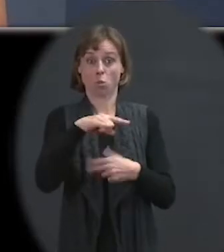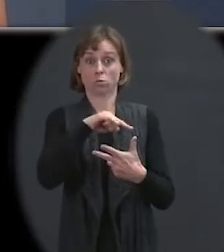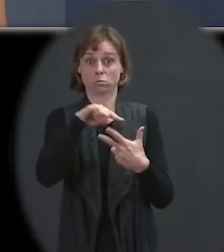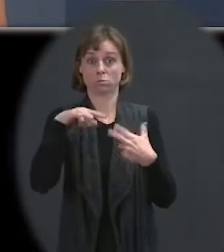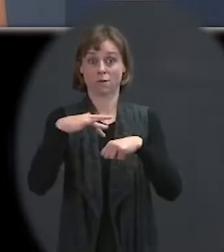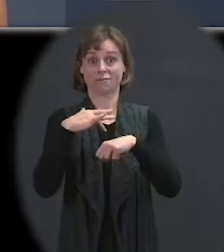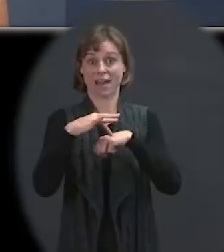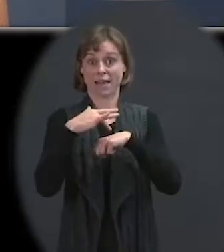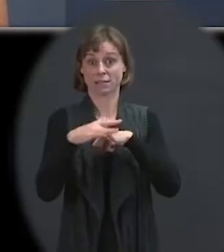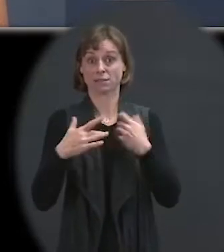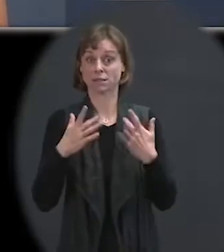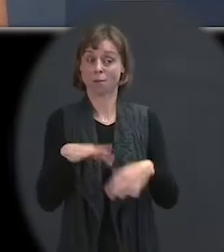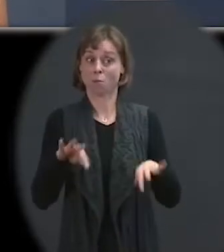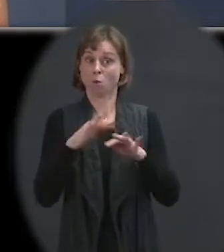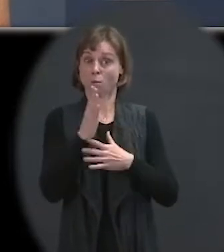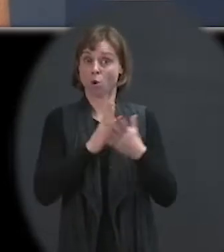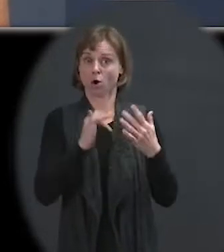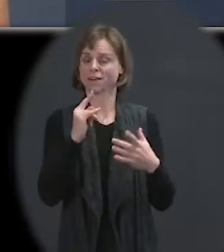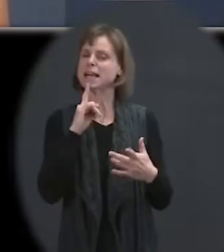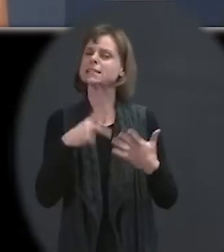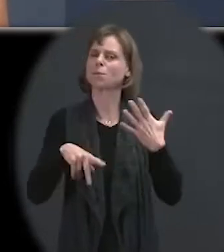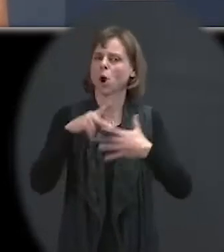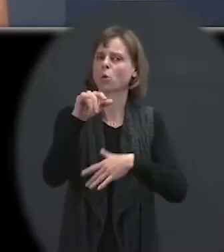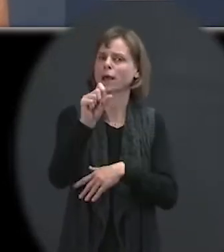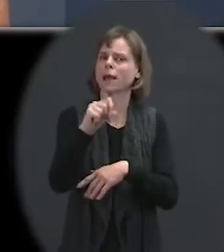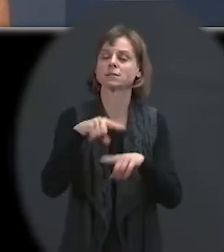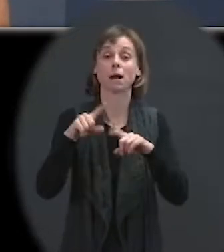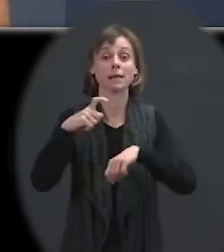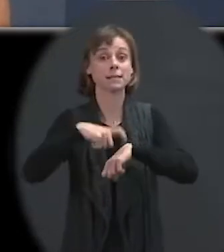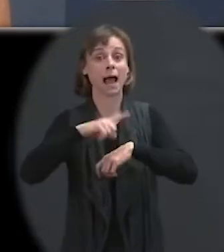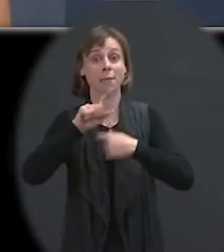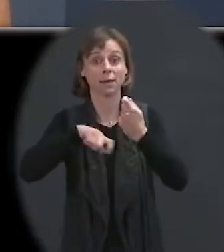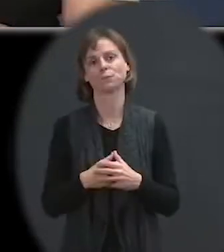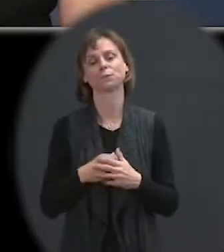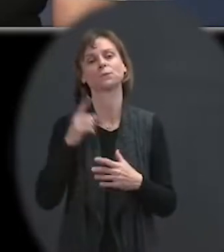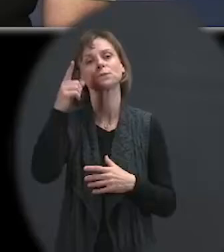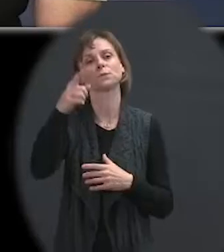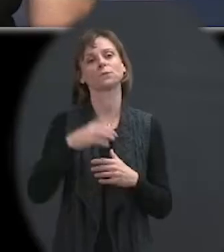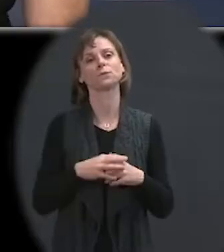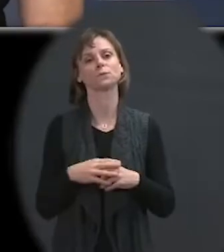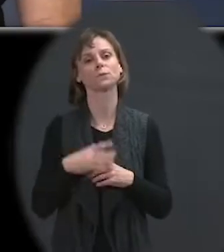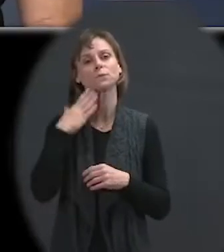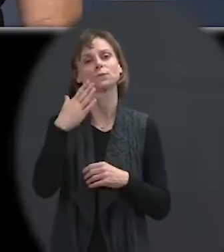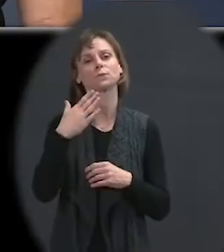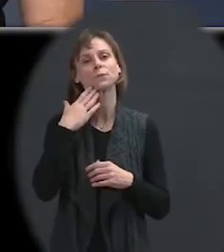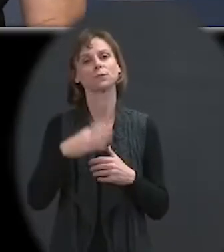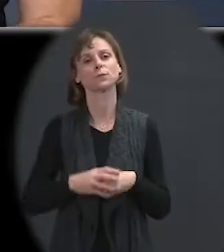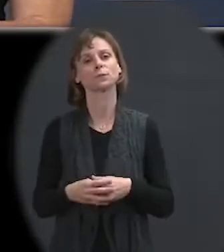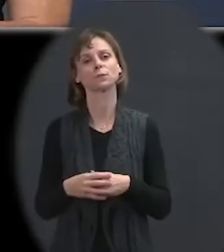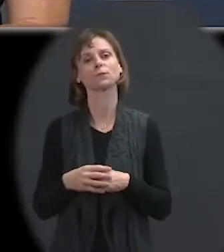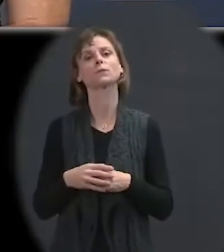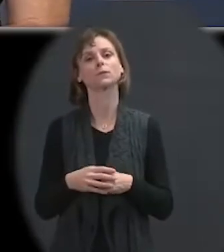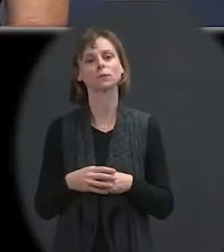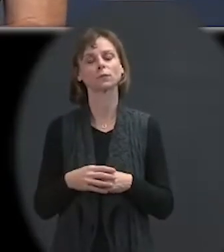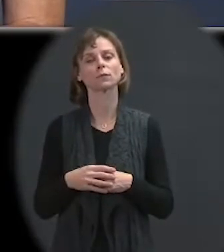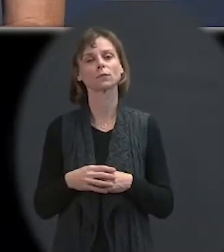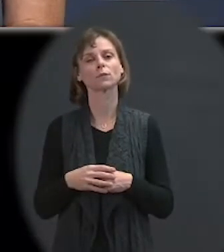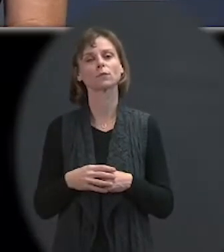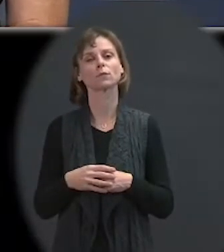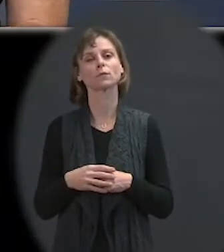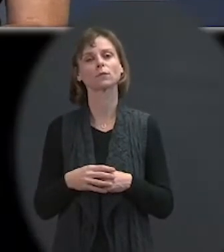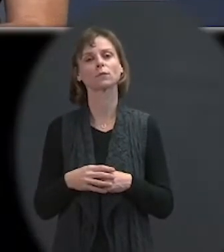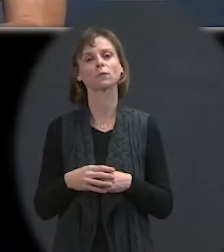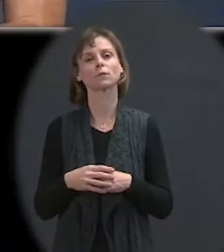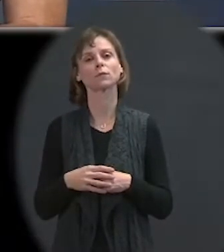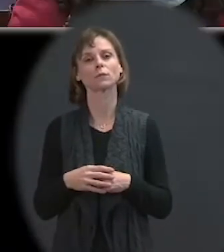process. So it's a priority. I don't have a timeline for you on when those will be announced, though. Again, the bilat between the Prime Minister and the President,